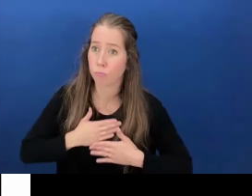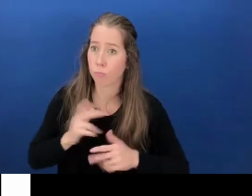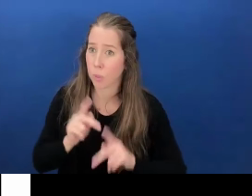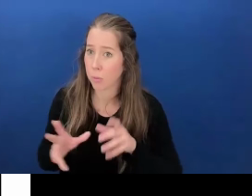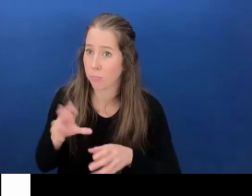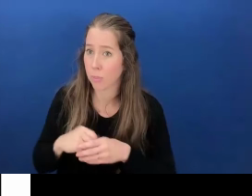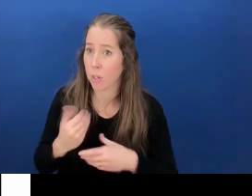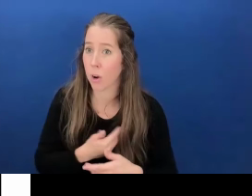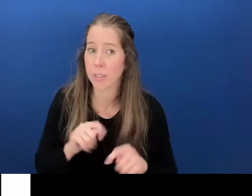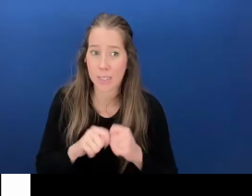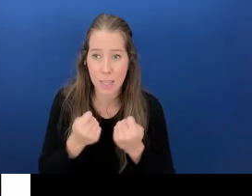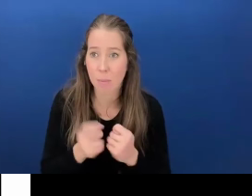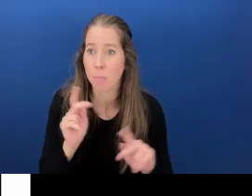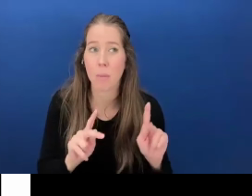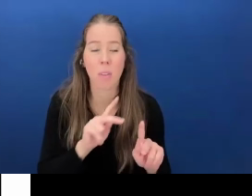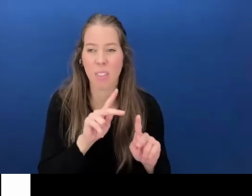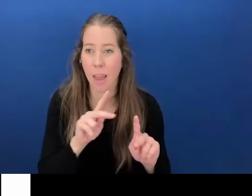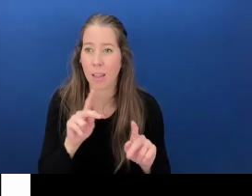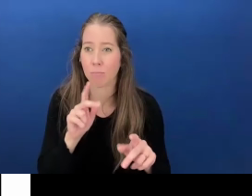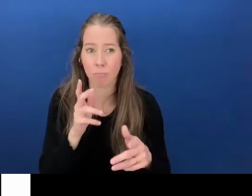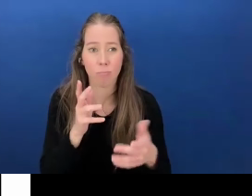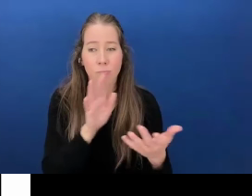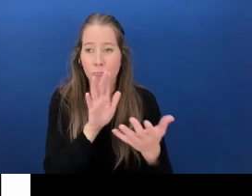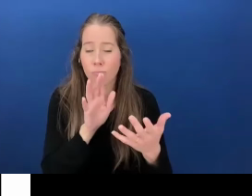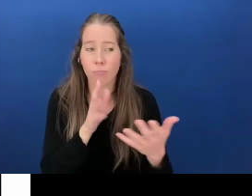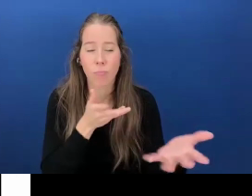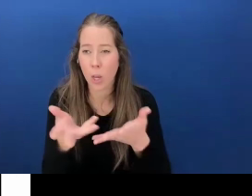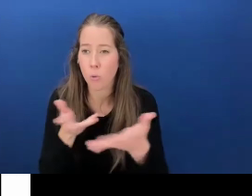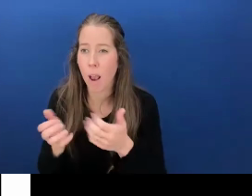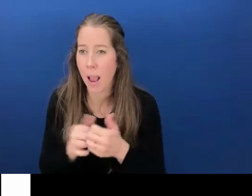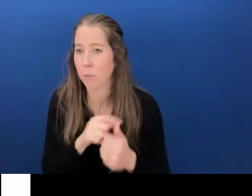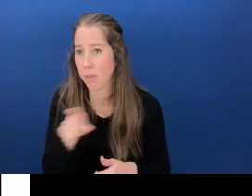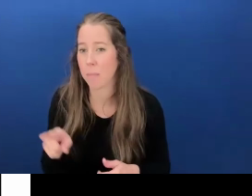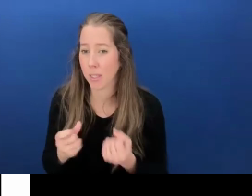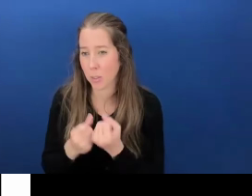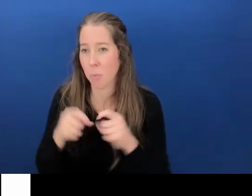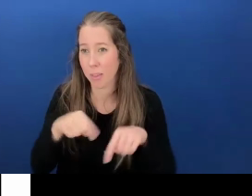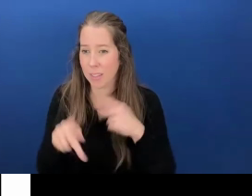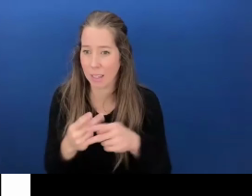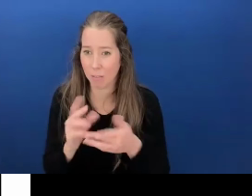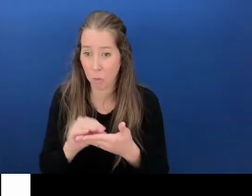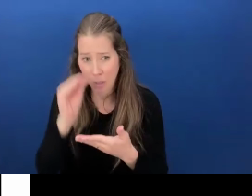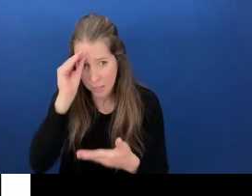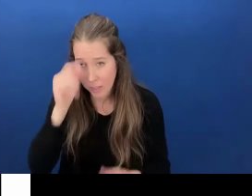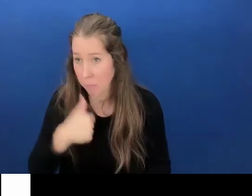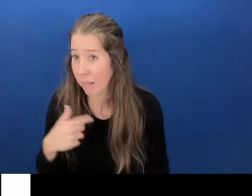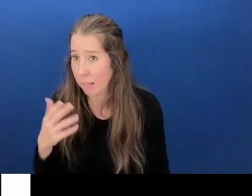community, that they all have the heart for this type of learner that we're supporting. Am I missing anything?